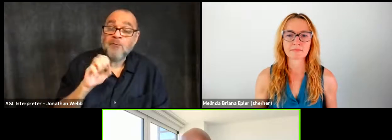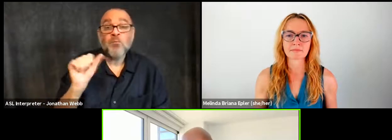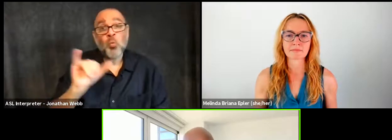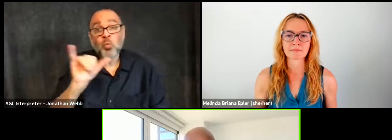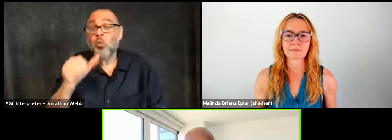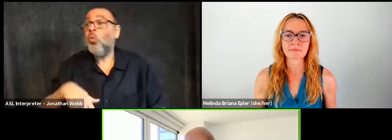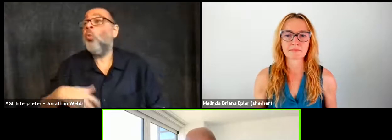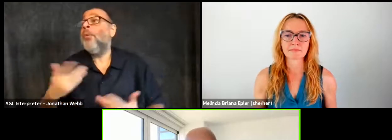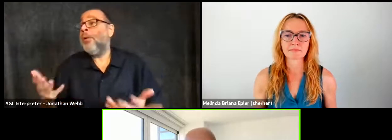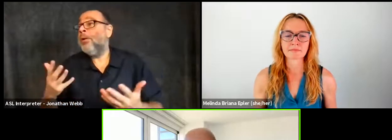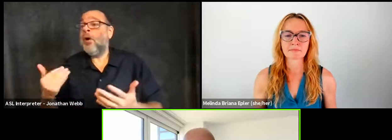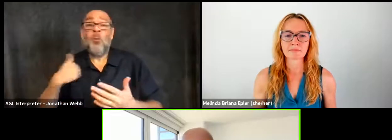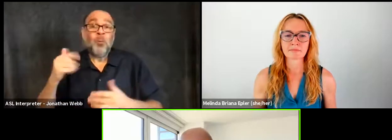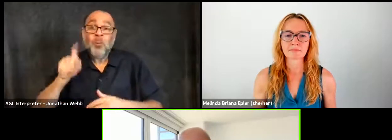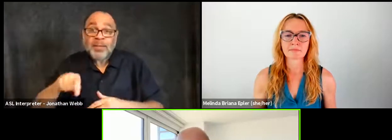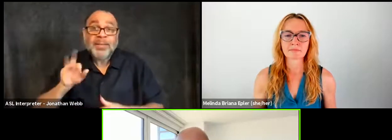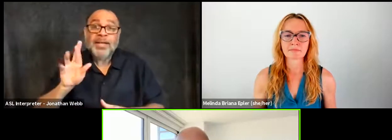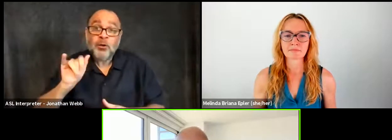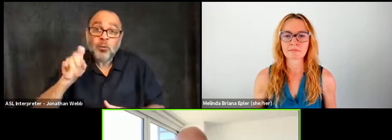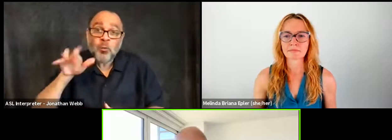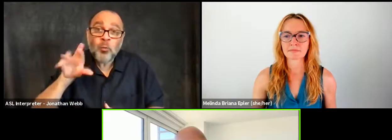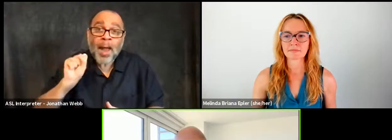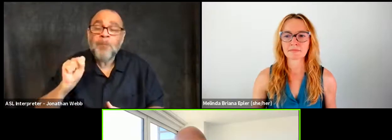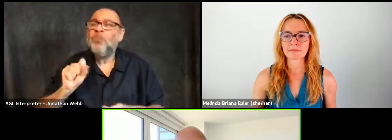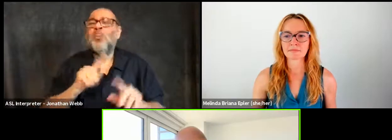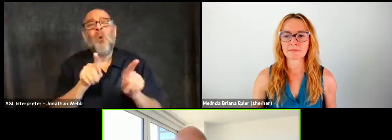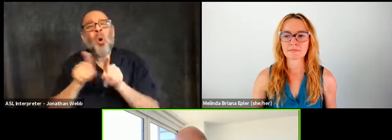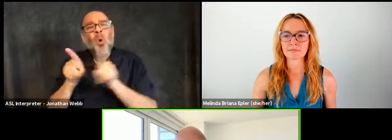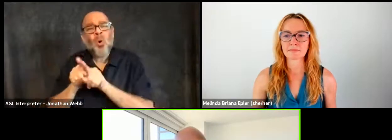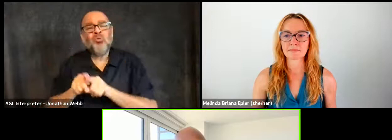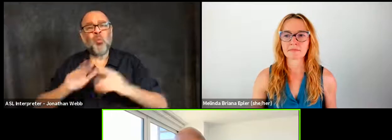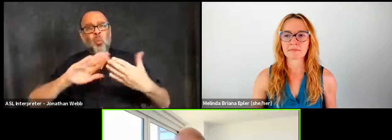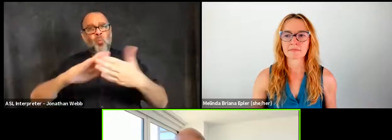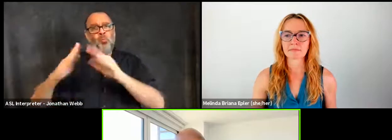other community leaders, people who like